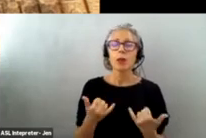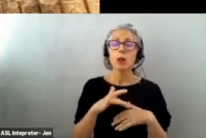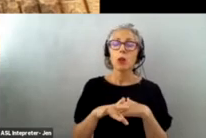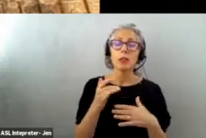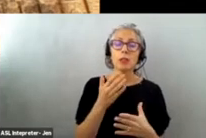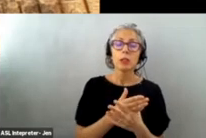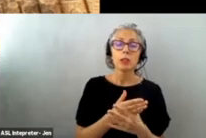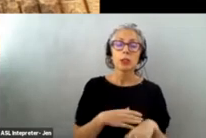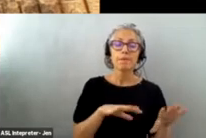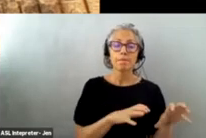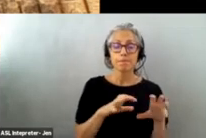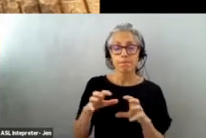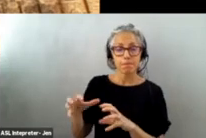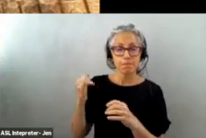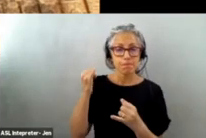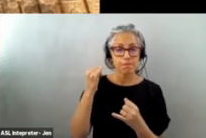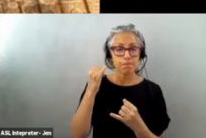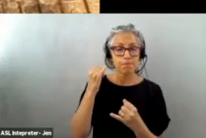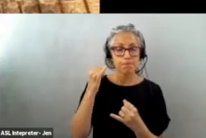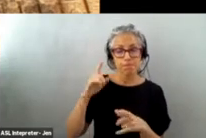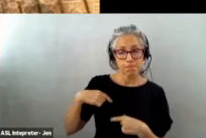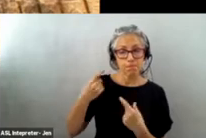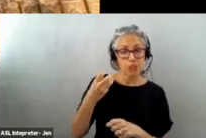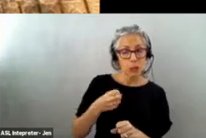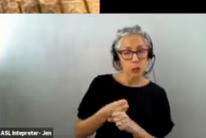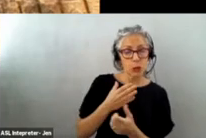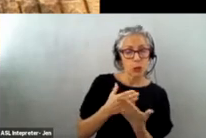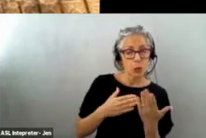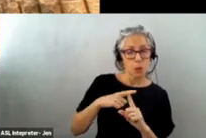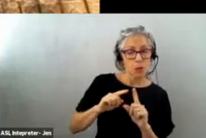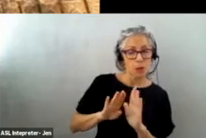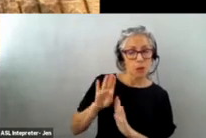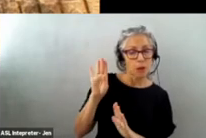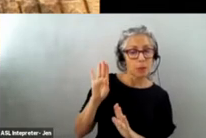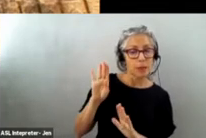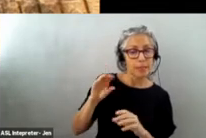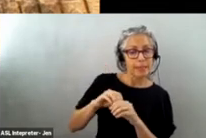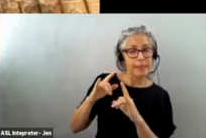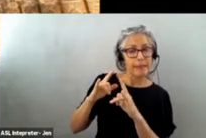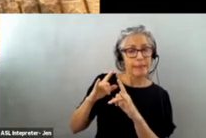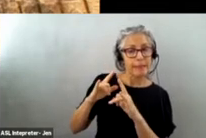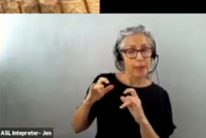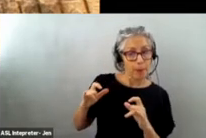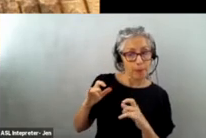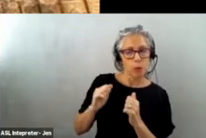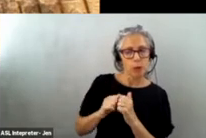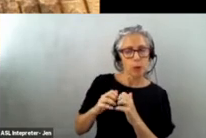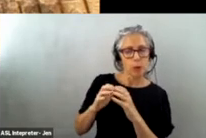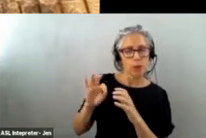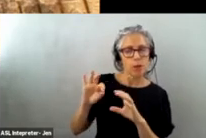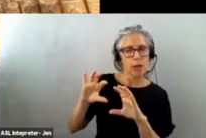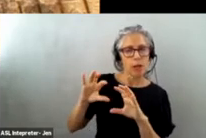exist. And over the past few years, there have been some positive developments in this area with the emergence of a class of